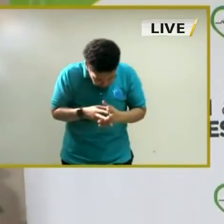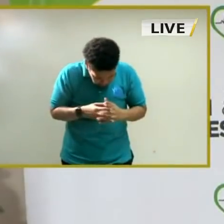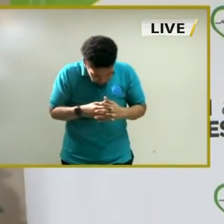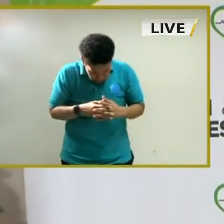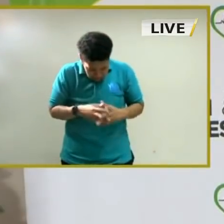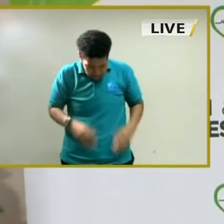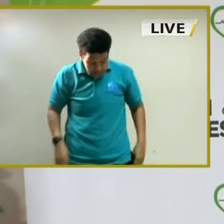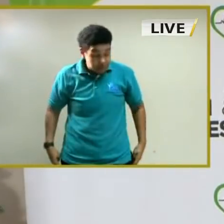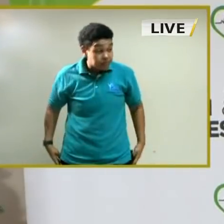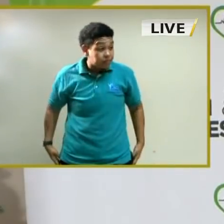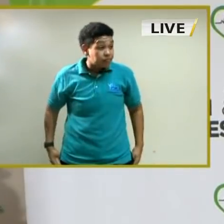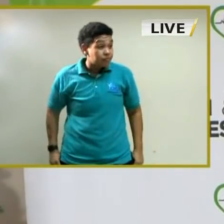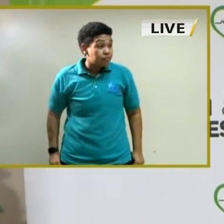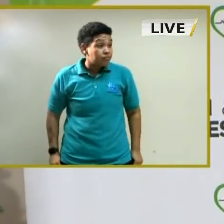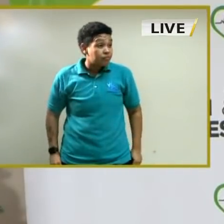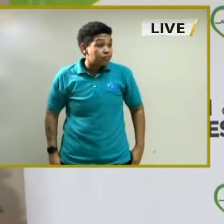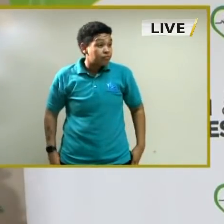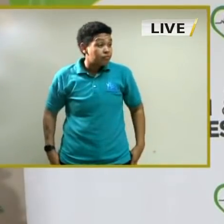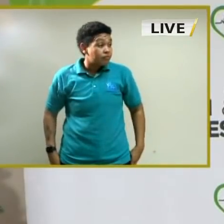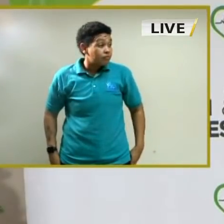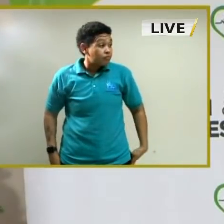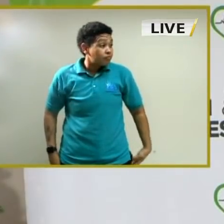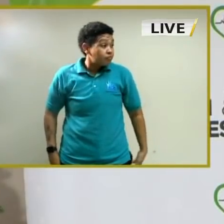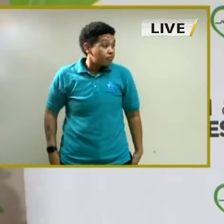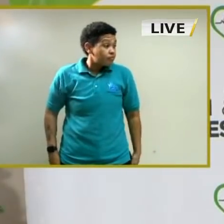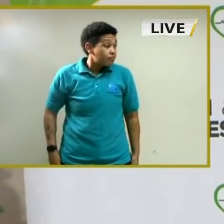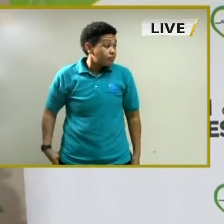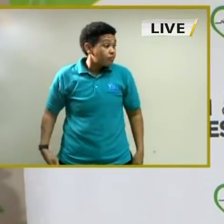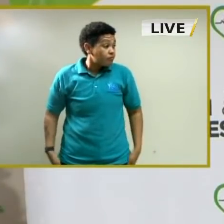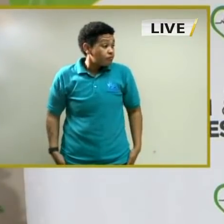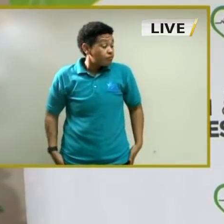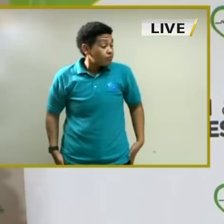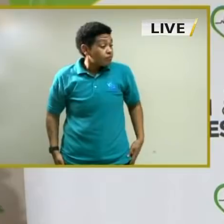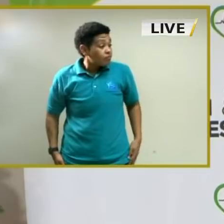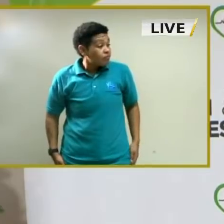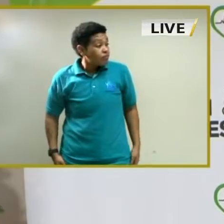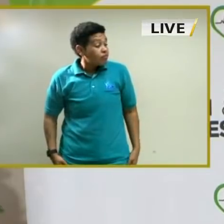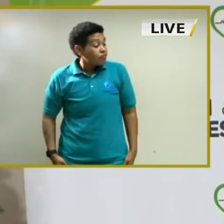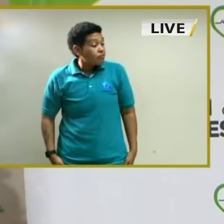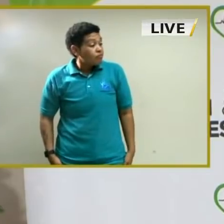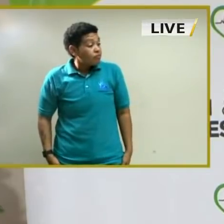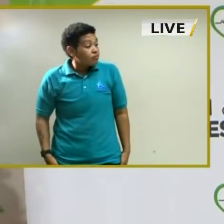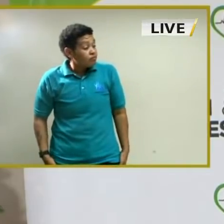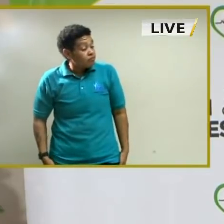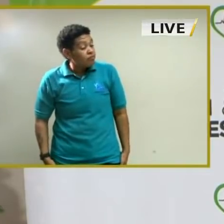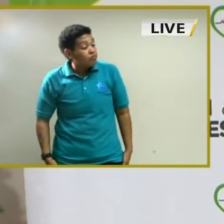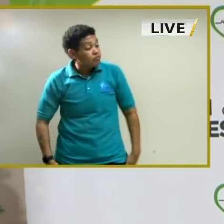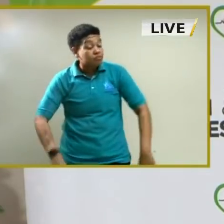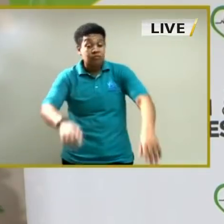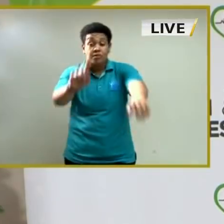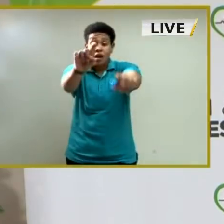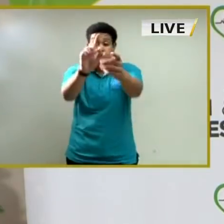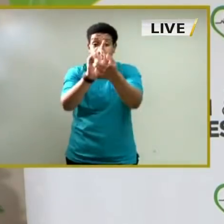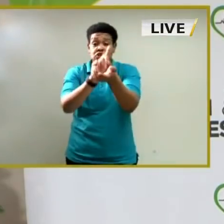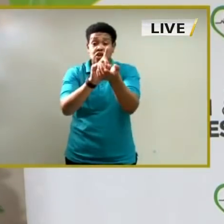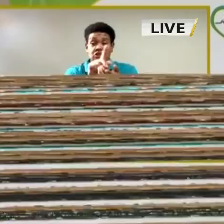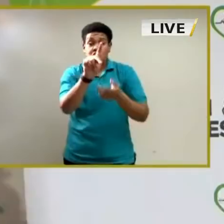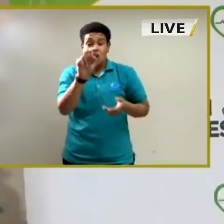I'm going to now ask our lead epidemiologist, Dr. Webster Carr, to present in more